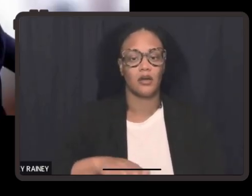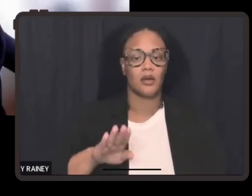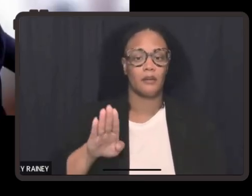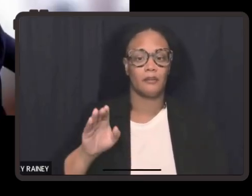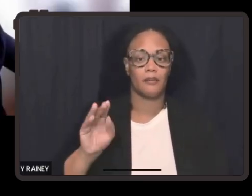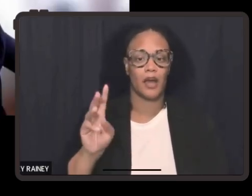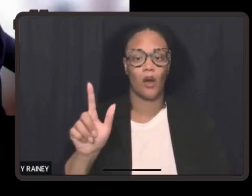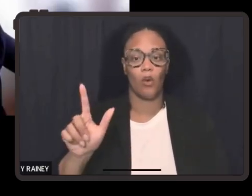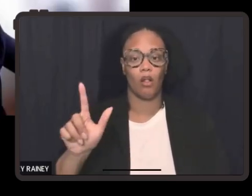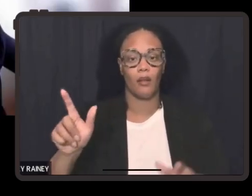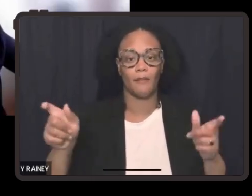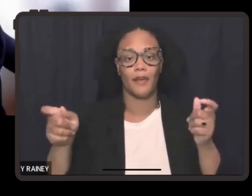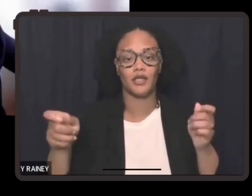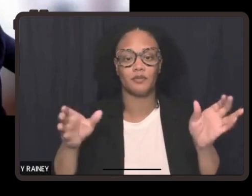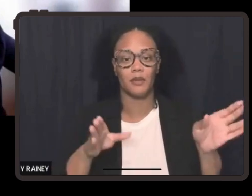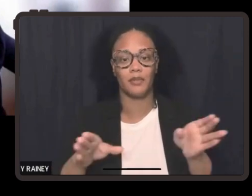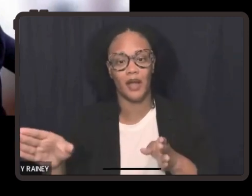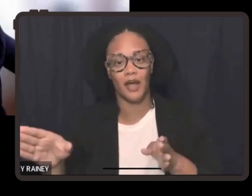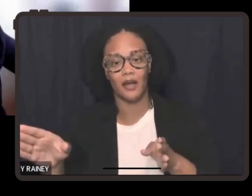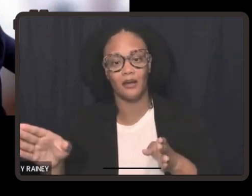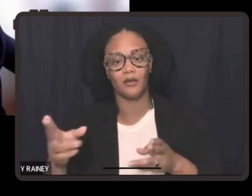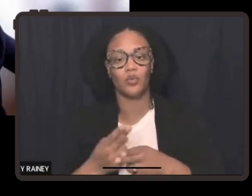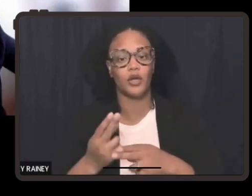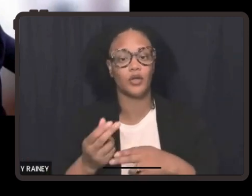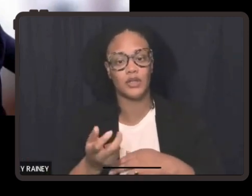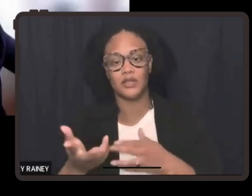medications. It's not working.